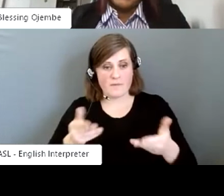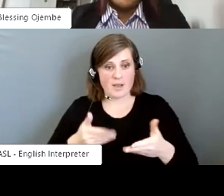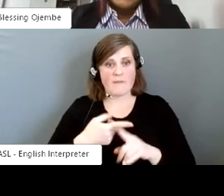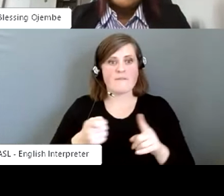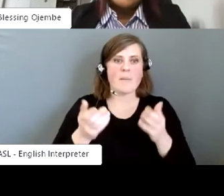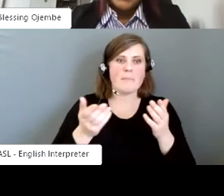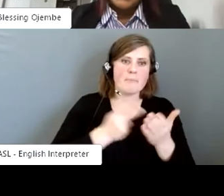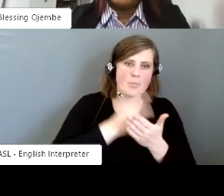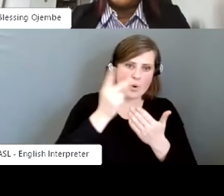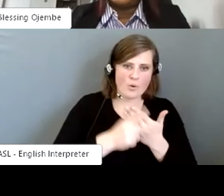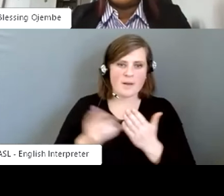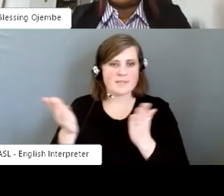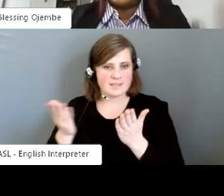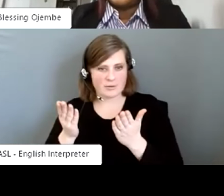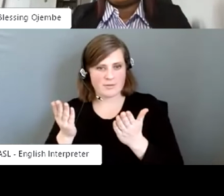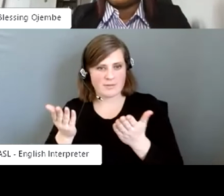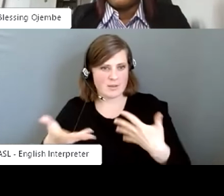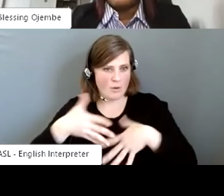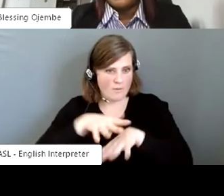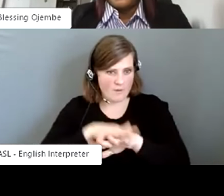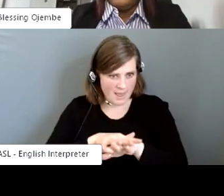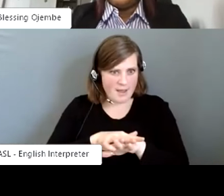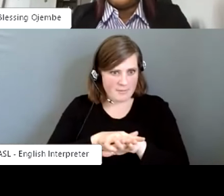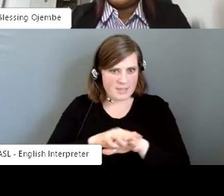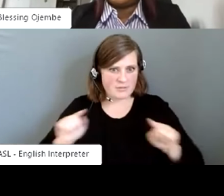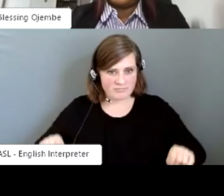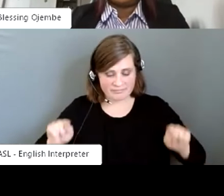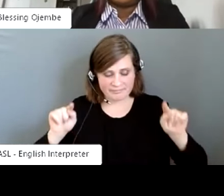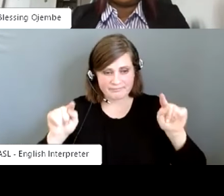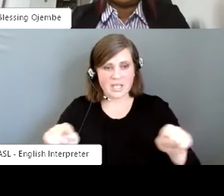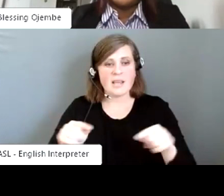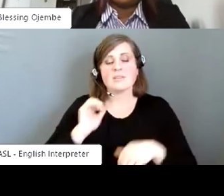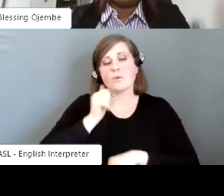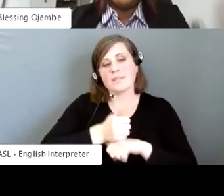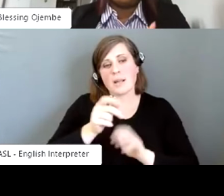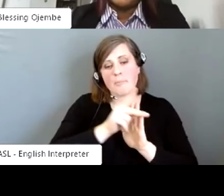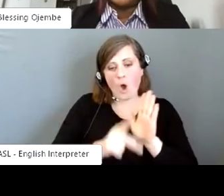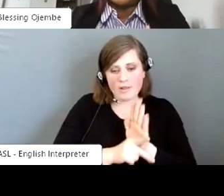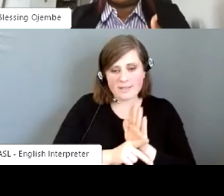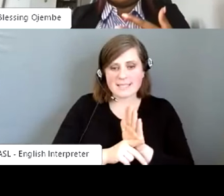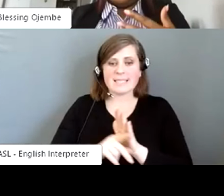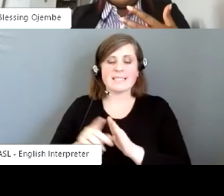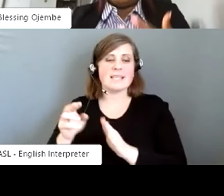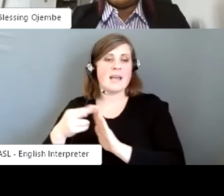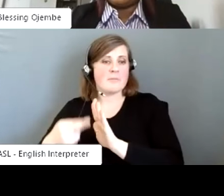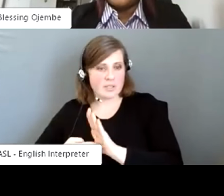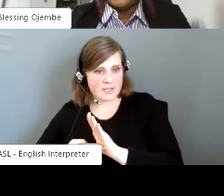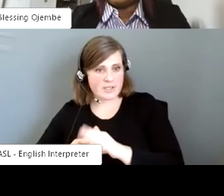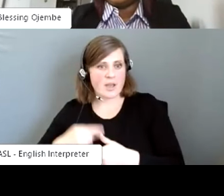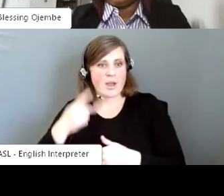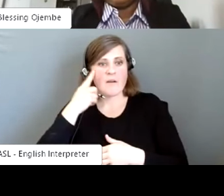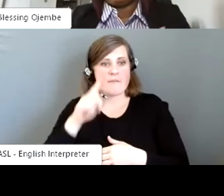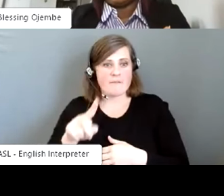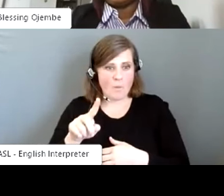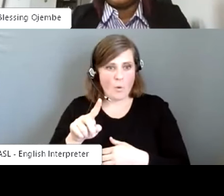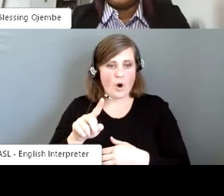services. And this can be done by designing programs and policies that center the need of new racialized and